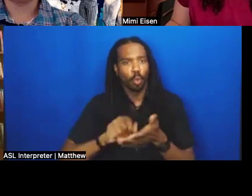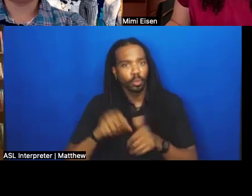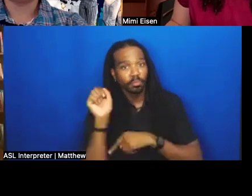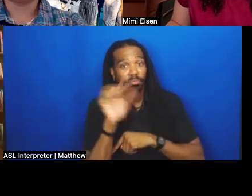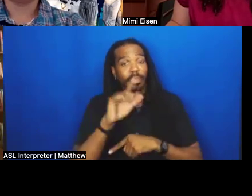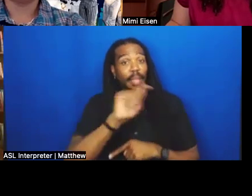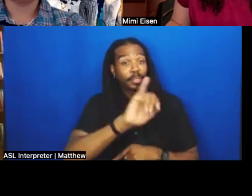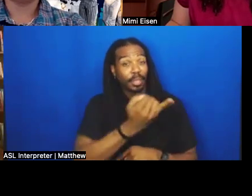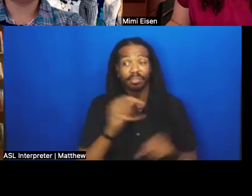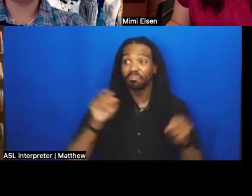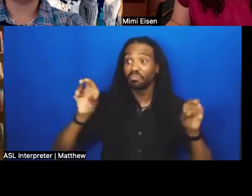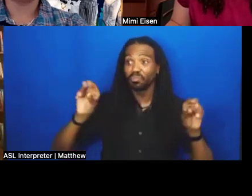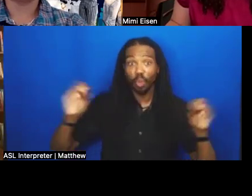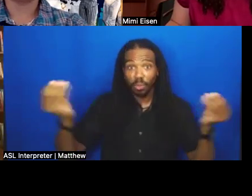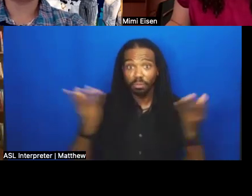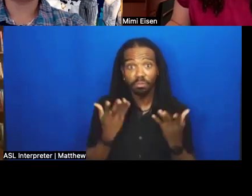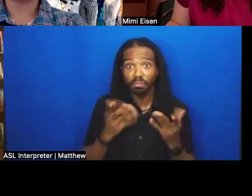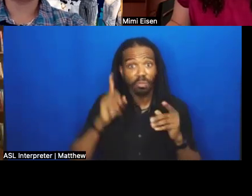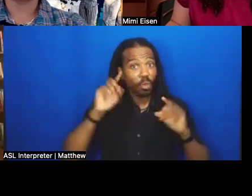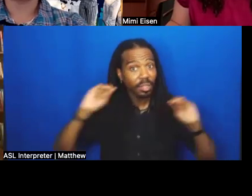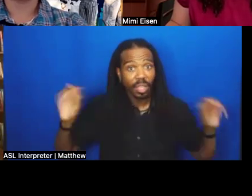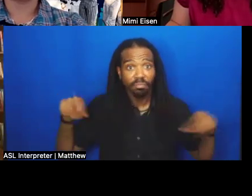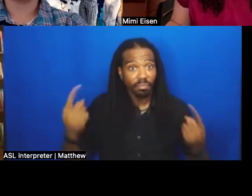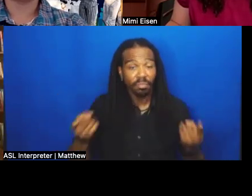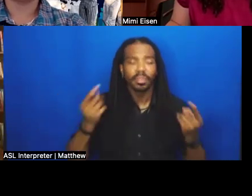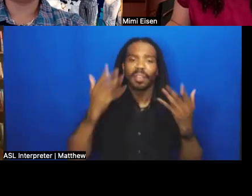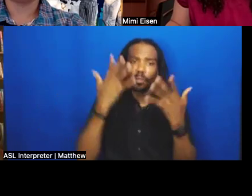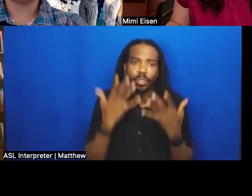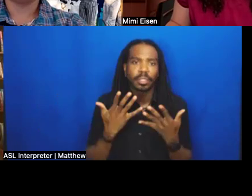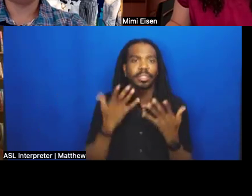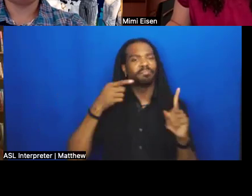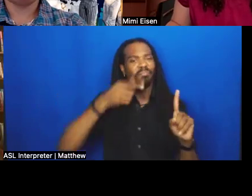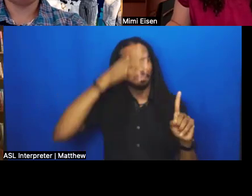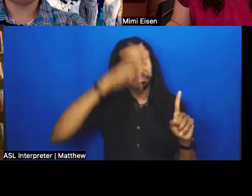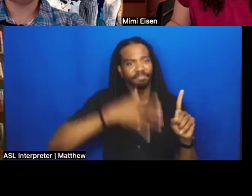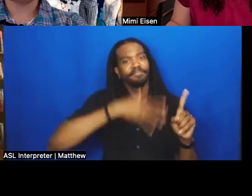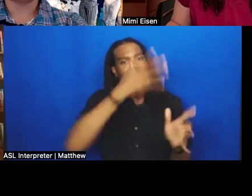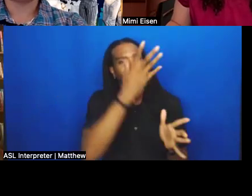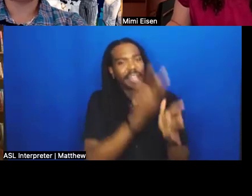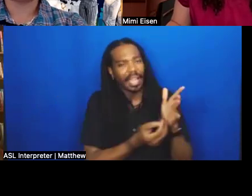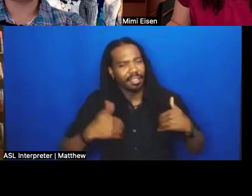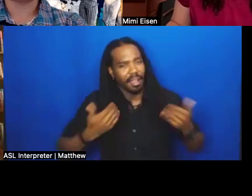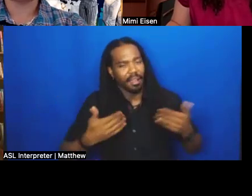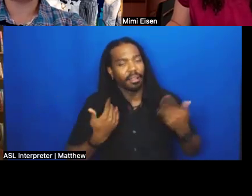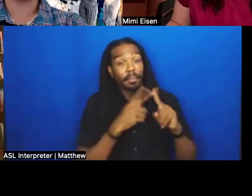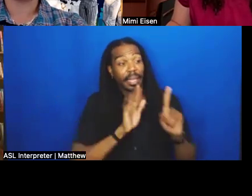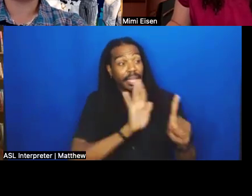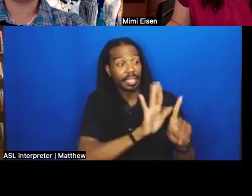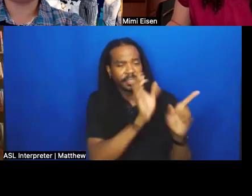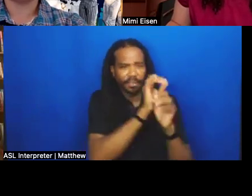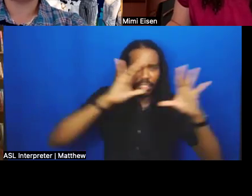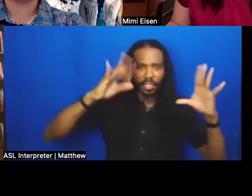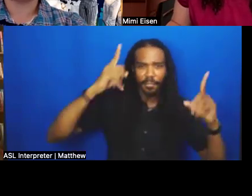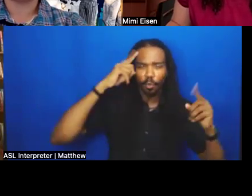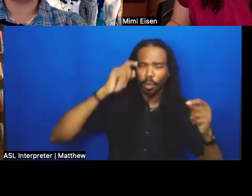unfortunately, Coram died young in relative obscurity, but he laid out this radical vision of education